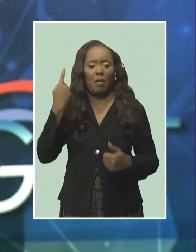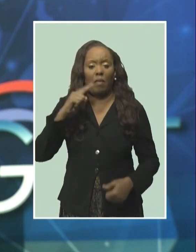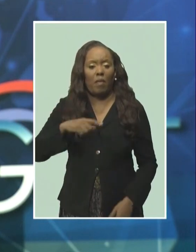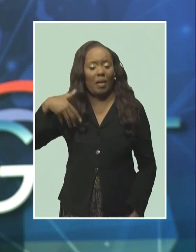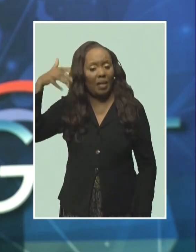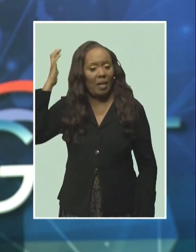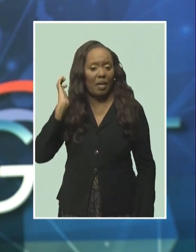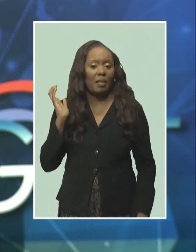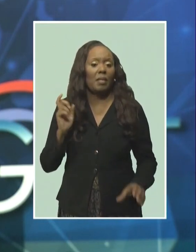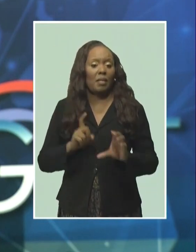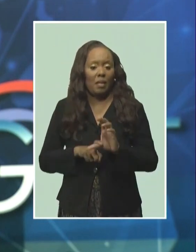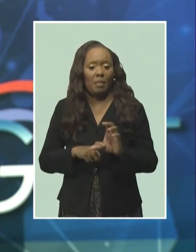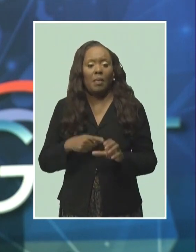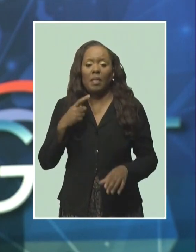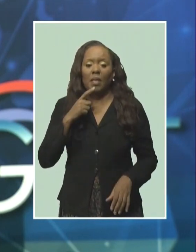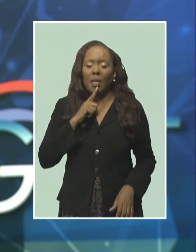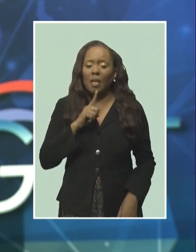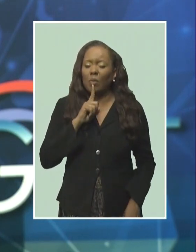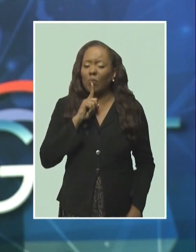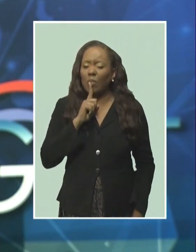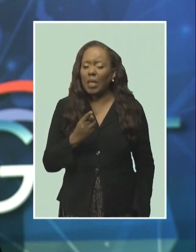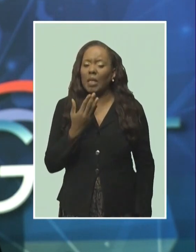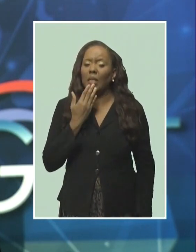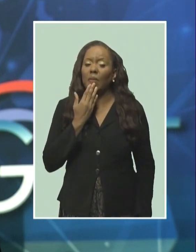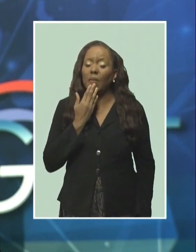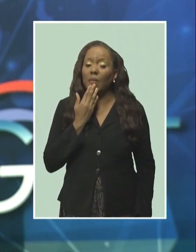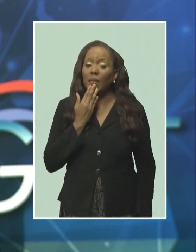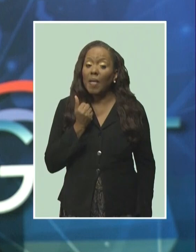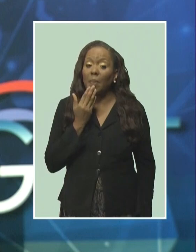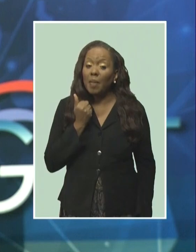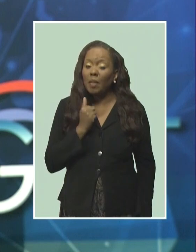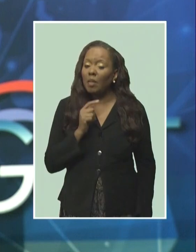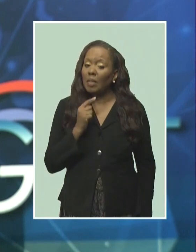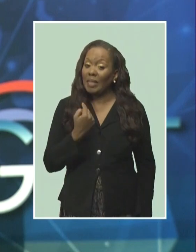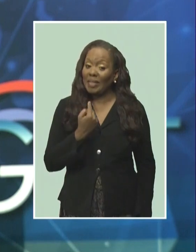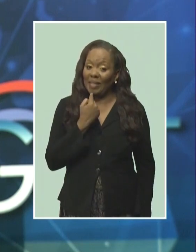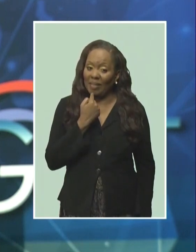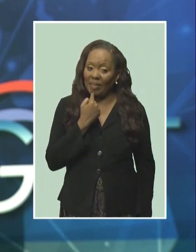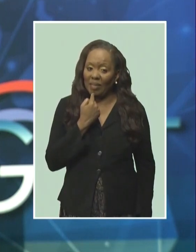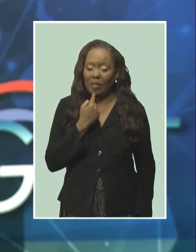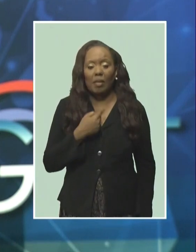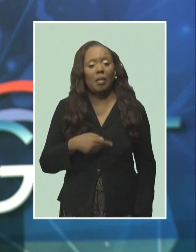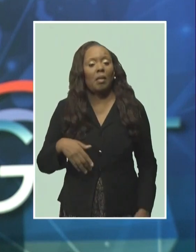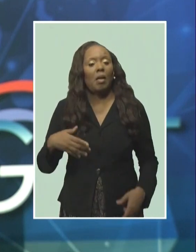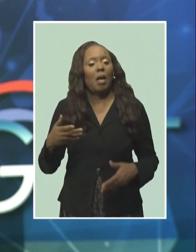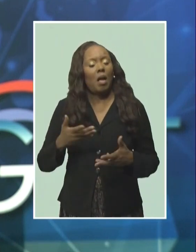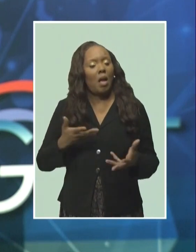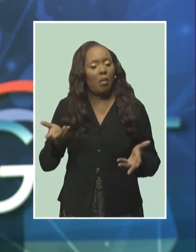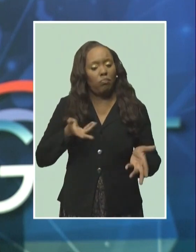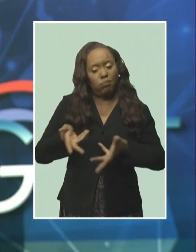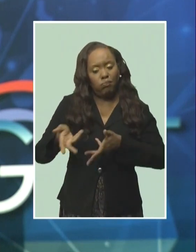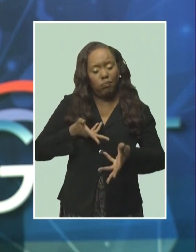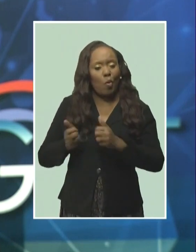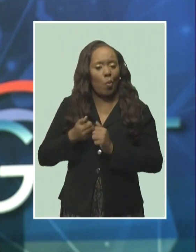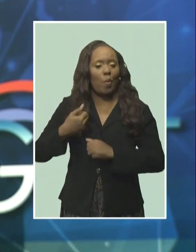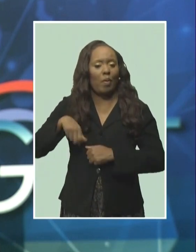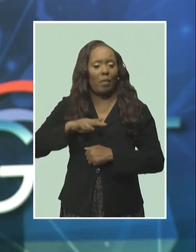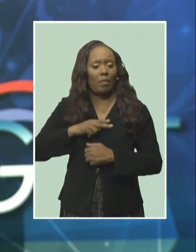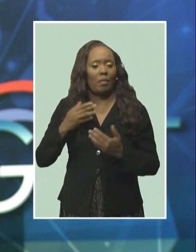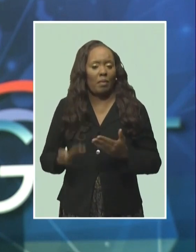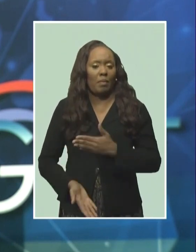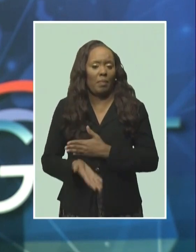fallout. So we have continued the delivery service. We are actually in excess over 1,000 deliveries every month,